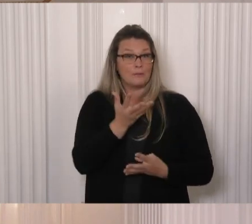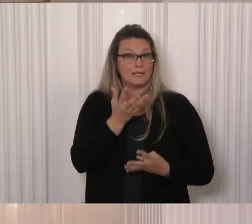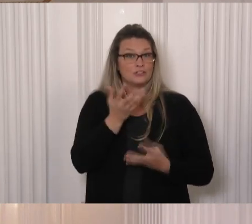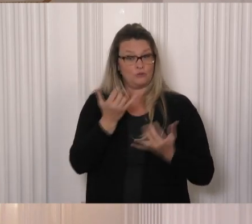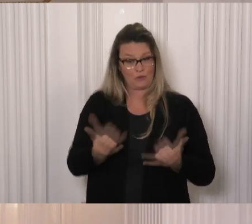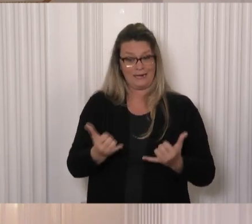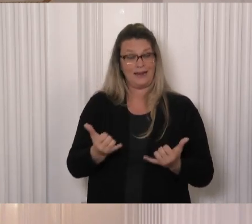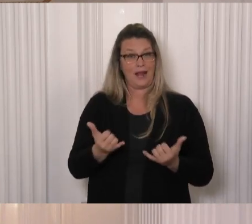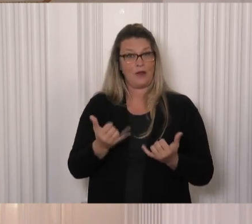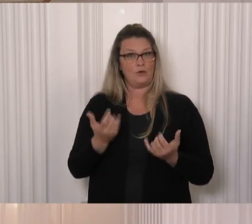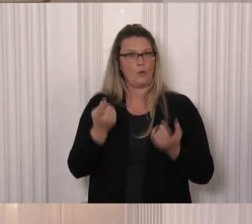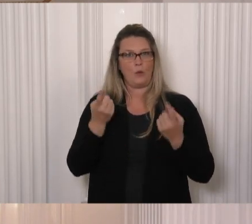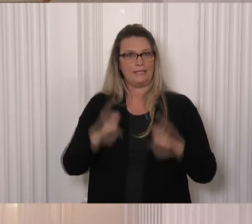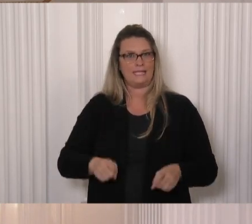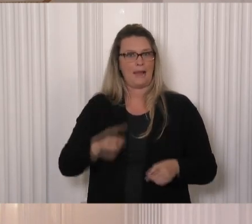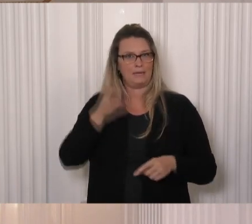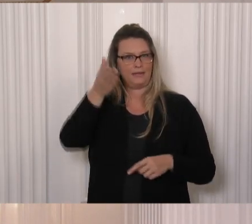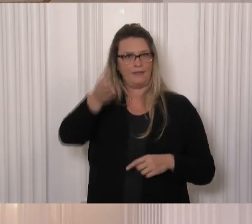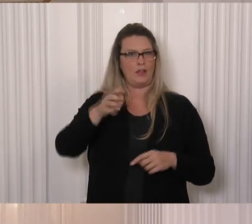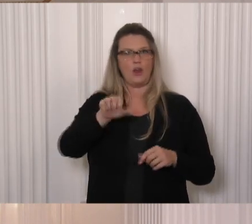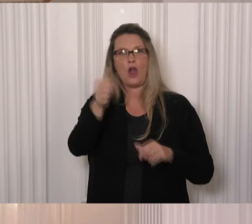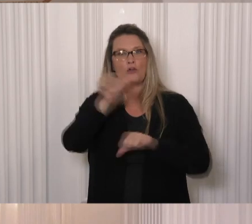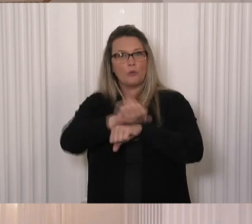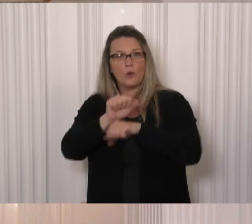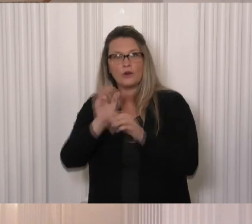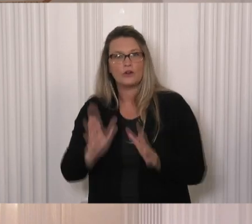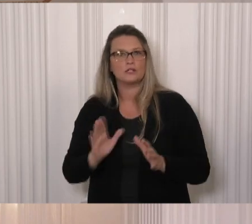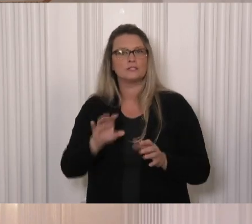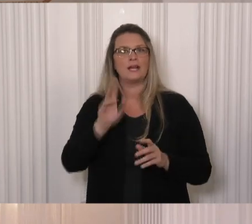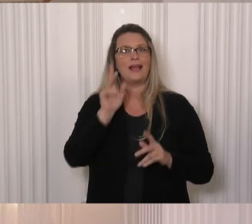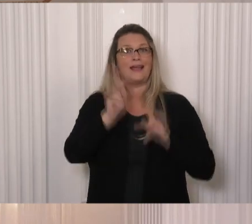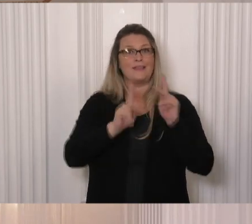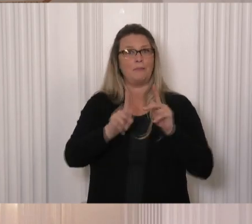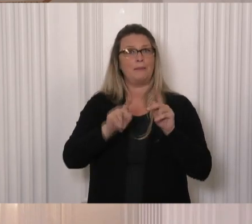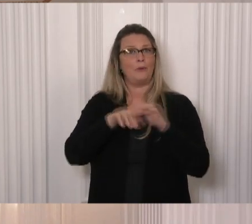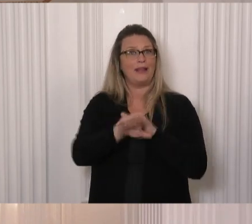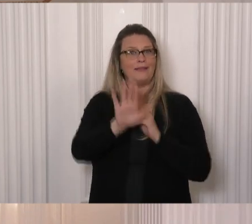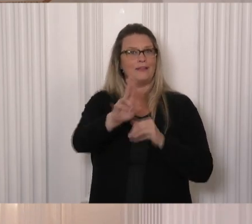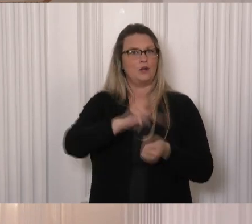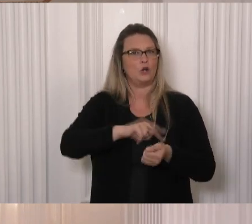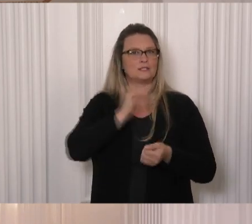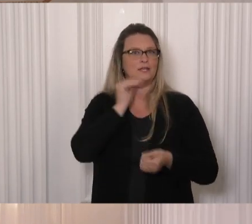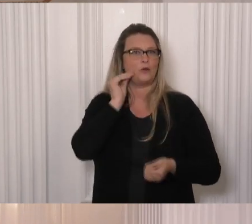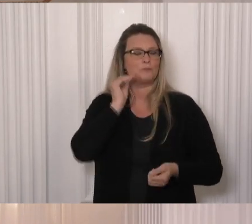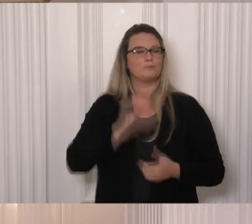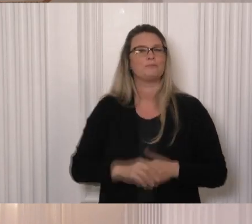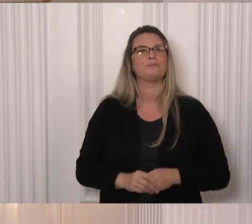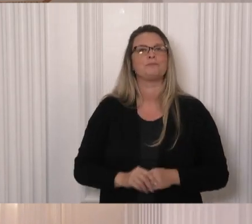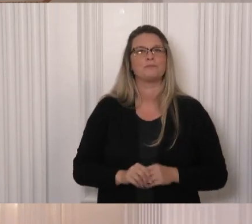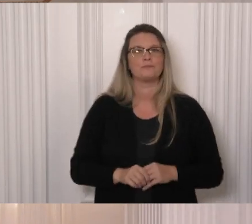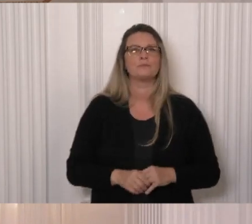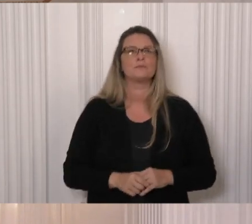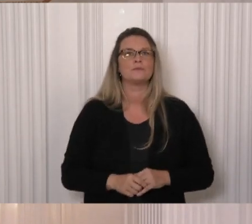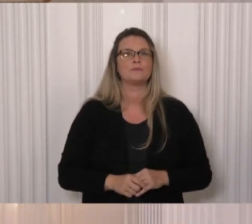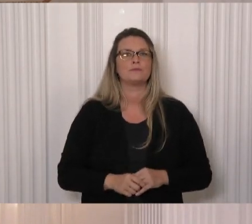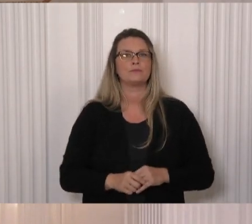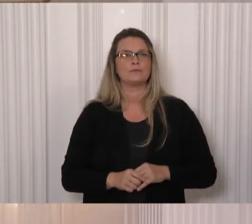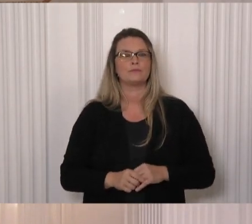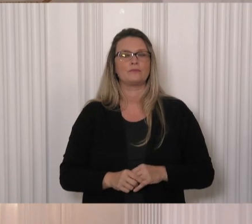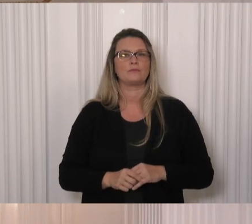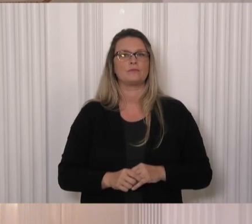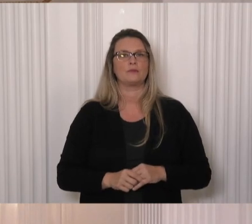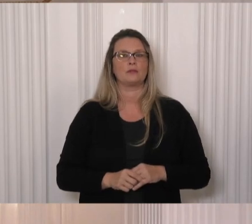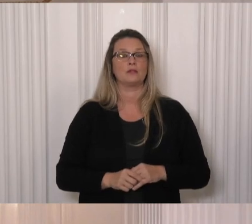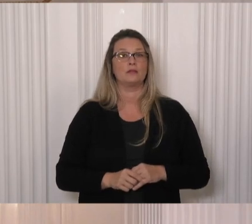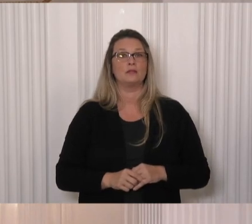moment about other workers, other residents of the nursing home? Sure. I can, Brett, and let me go before you guys go.